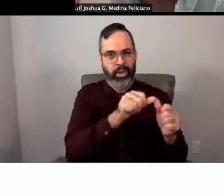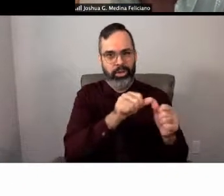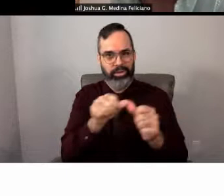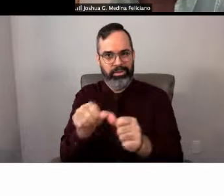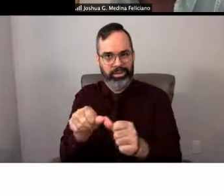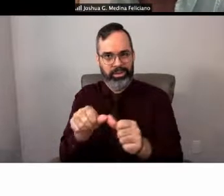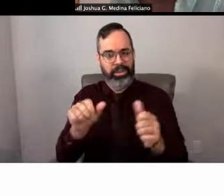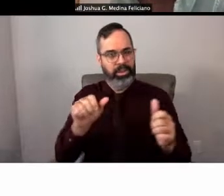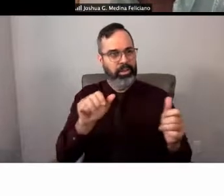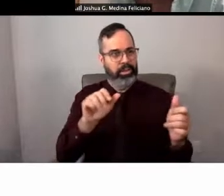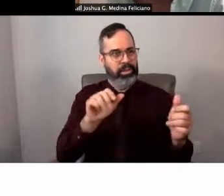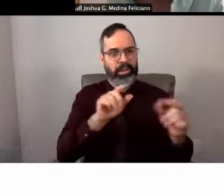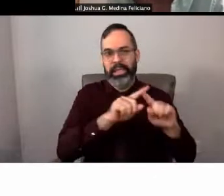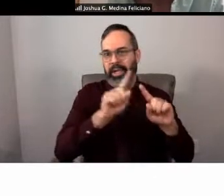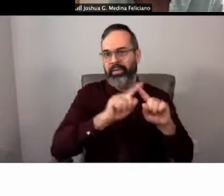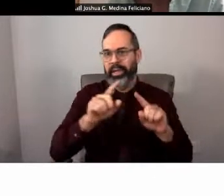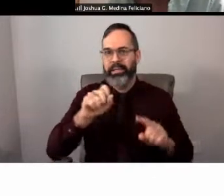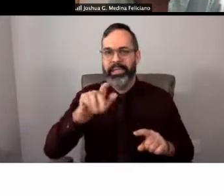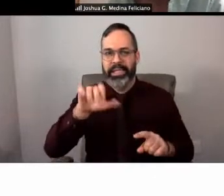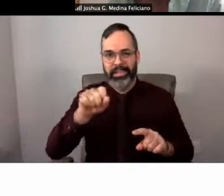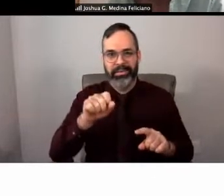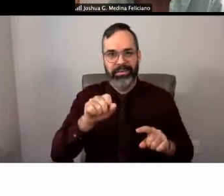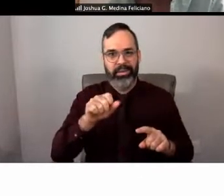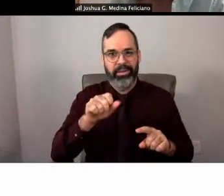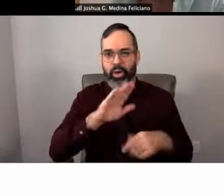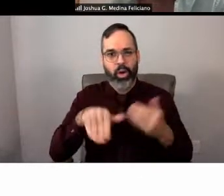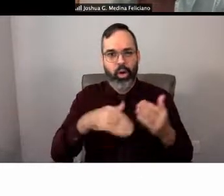species. So not all of them show this kind of evolution.